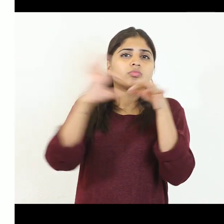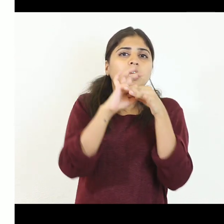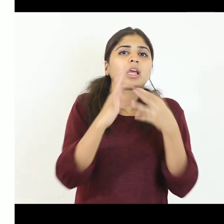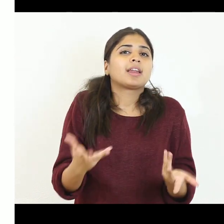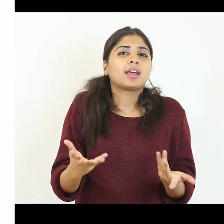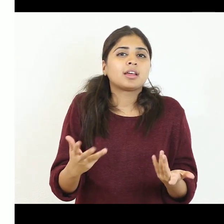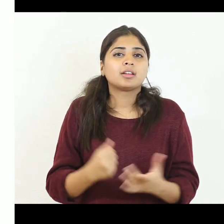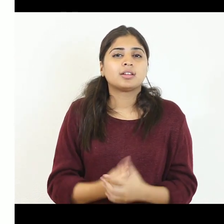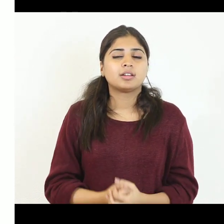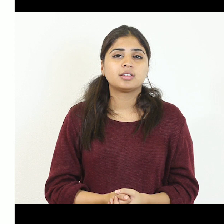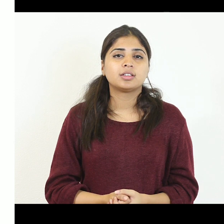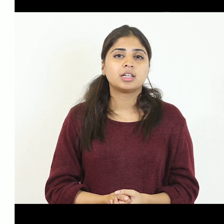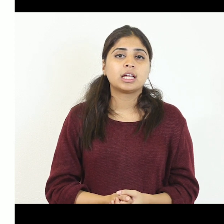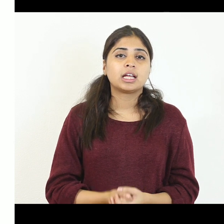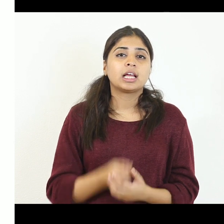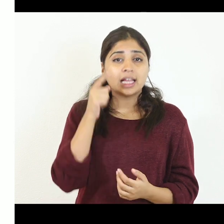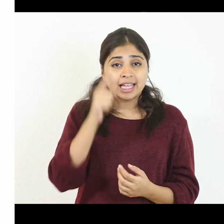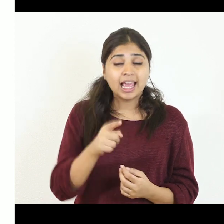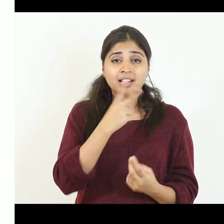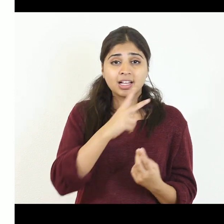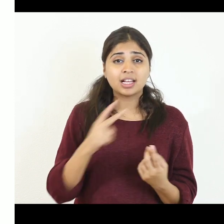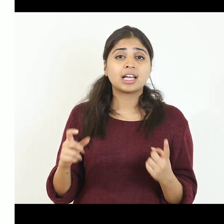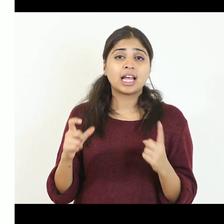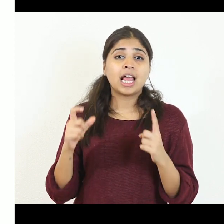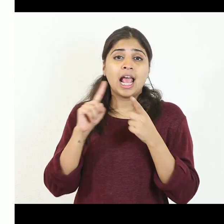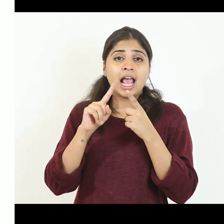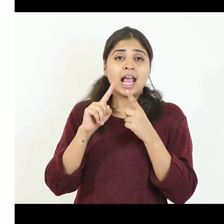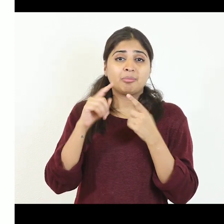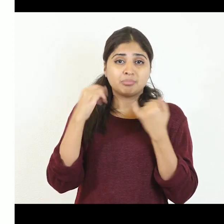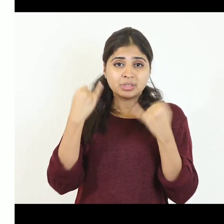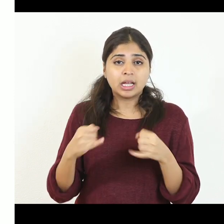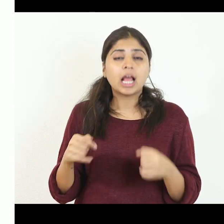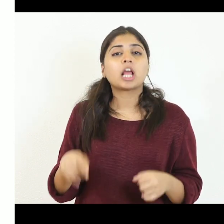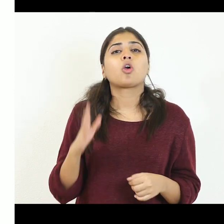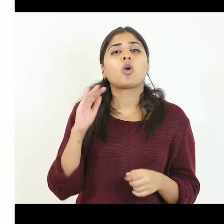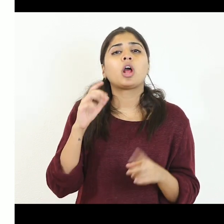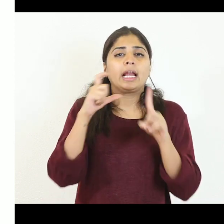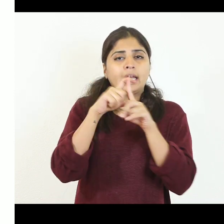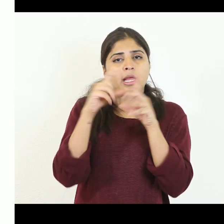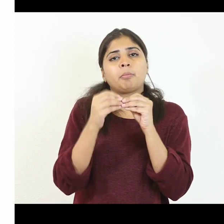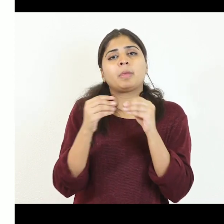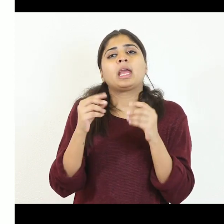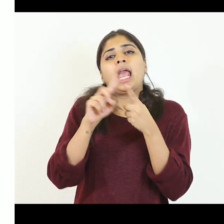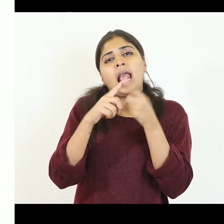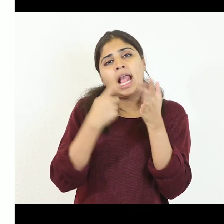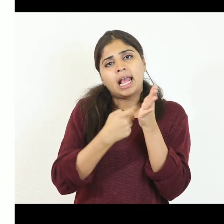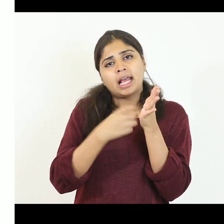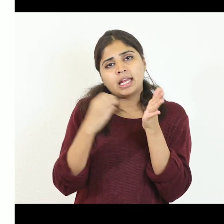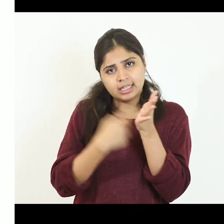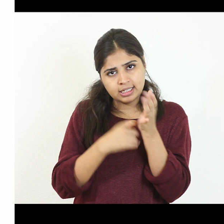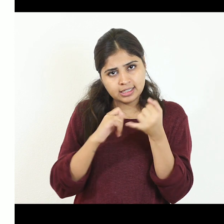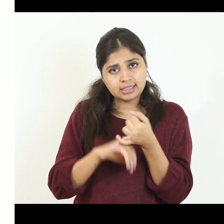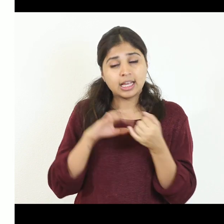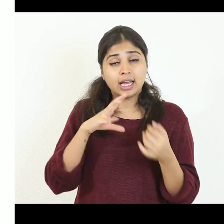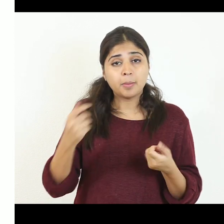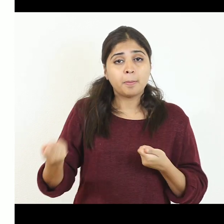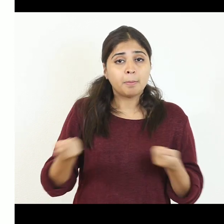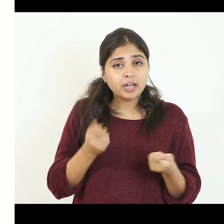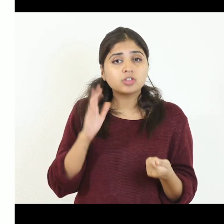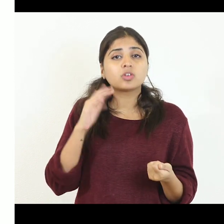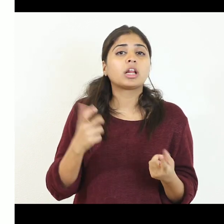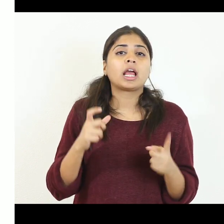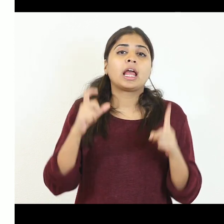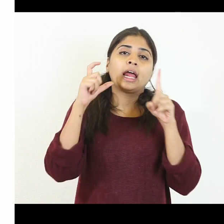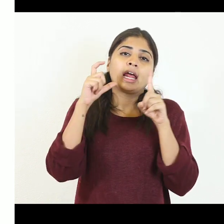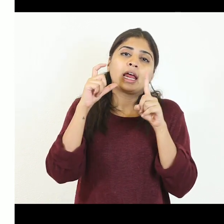a database that does not exist. These types of errors are generally referred to database errors, and managing it